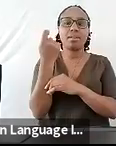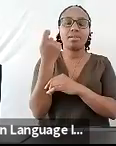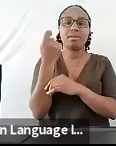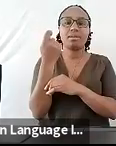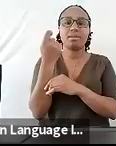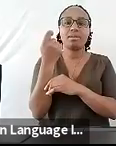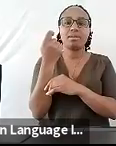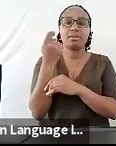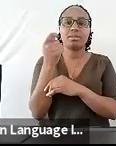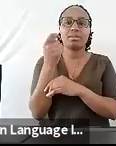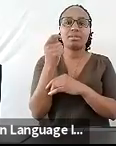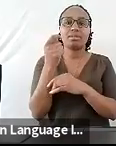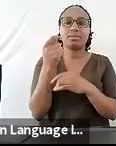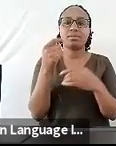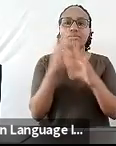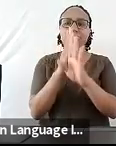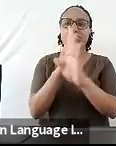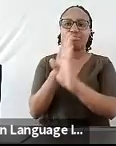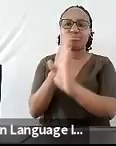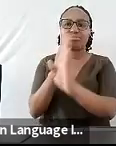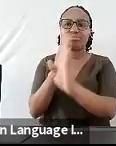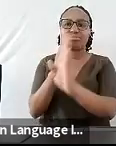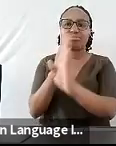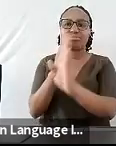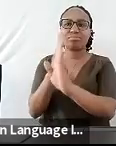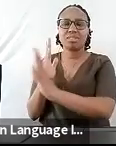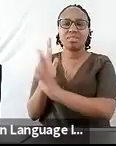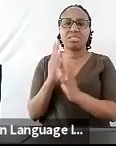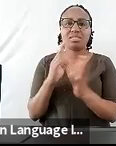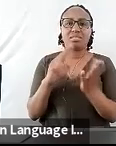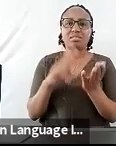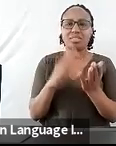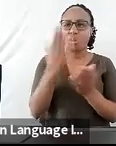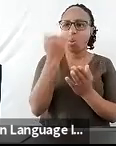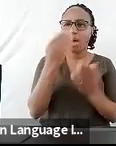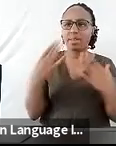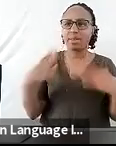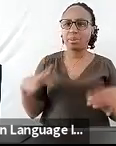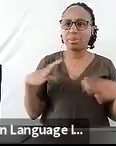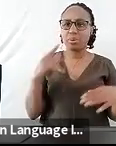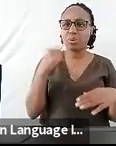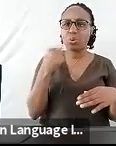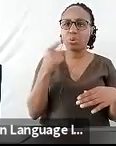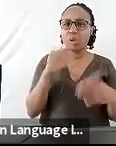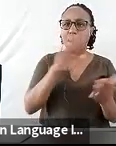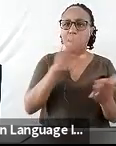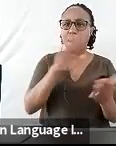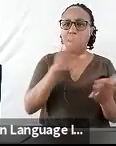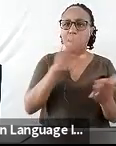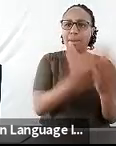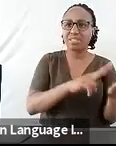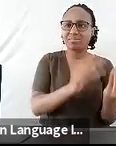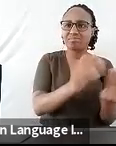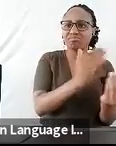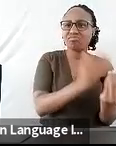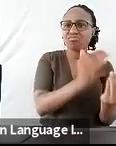like, it's always like, why are the people who are applying for visas being treated better than the rest of us who are in the COMESA line, and in the